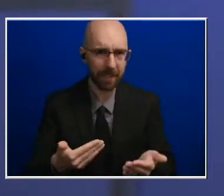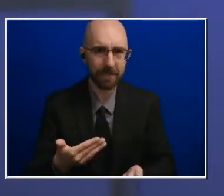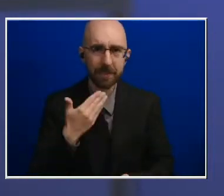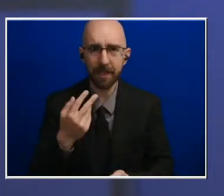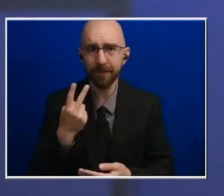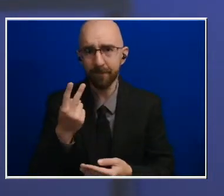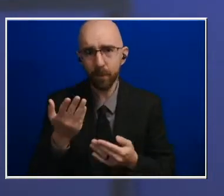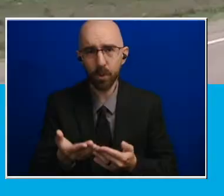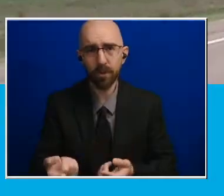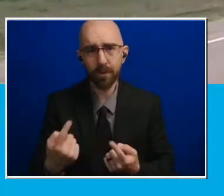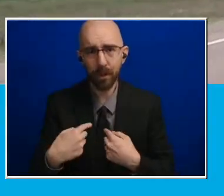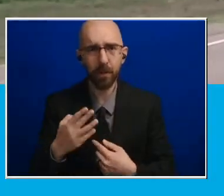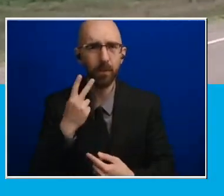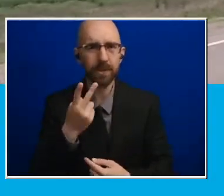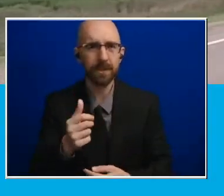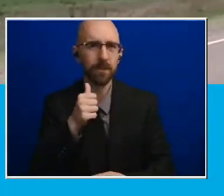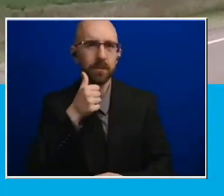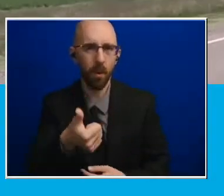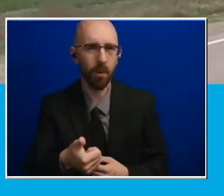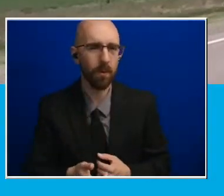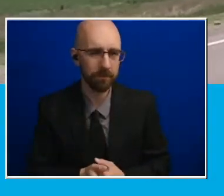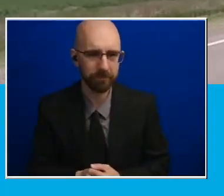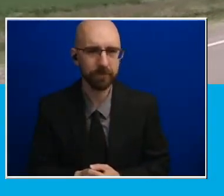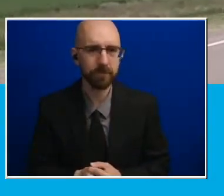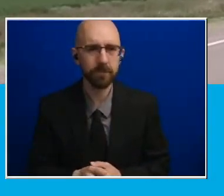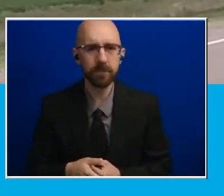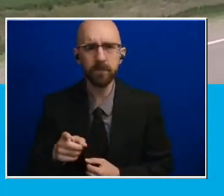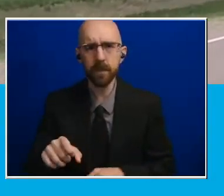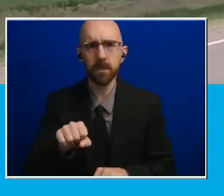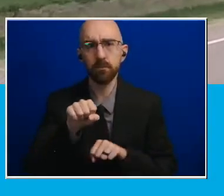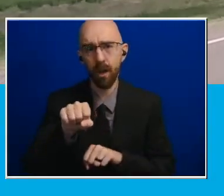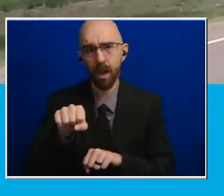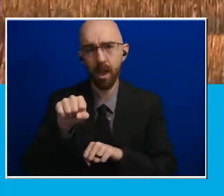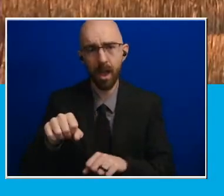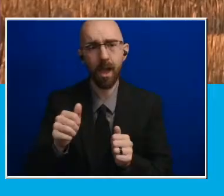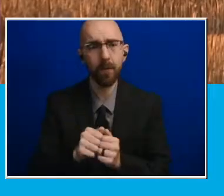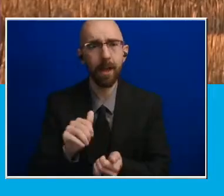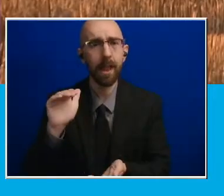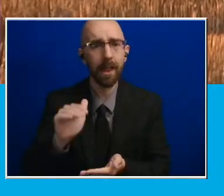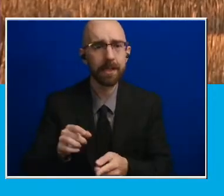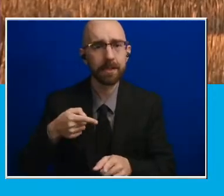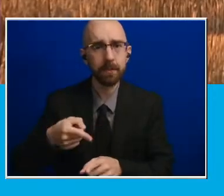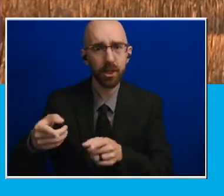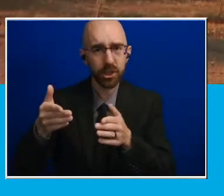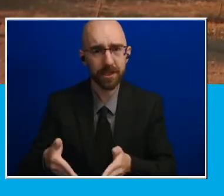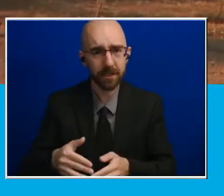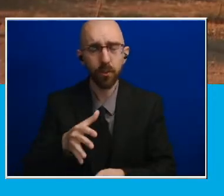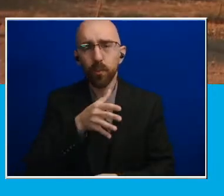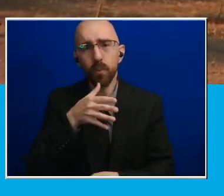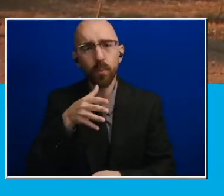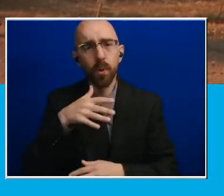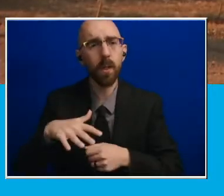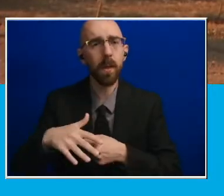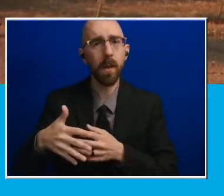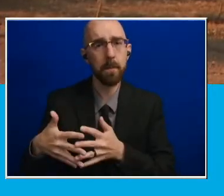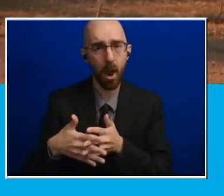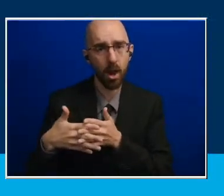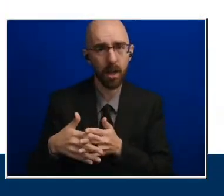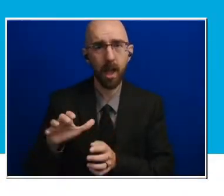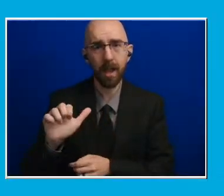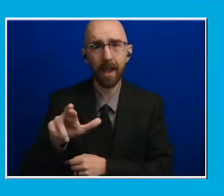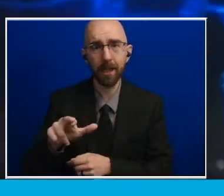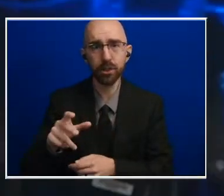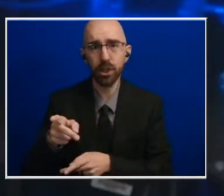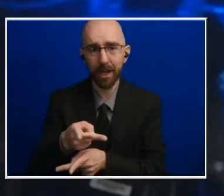see you back here tomorrow. Long drives with fewer specialists. In rural America, cancer care comes with extra